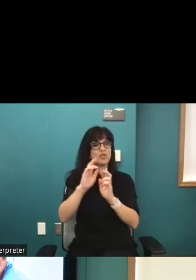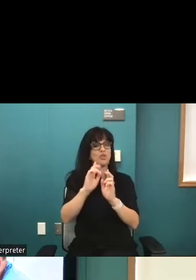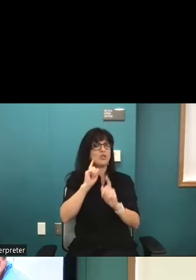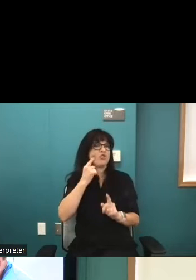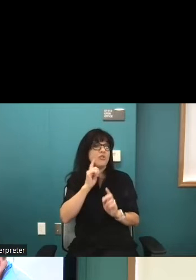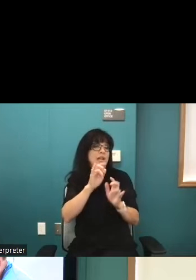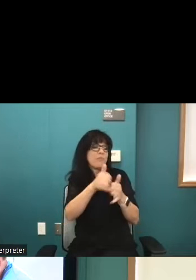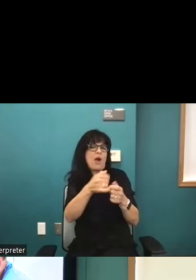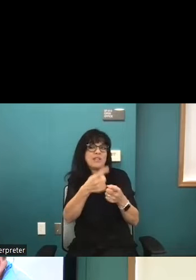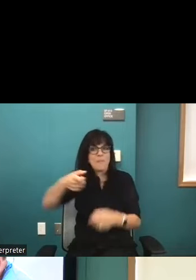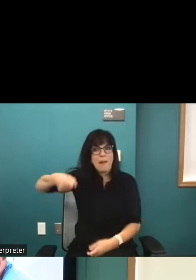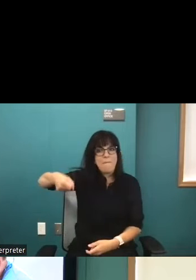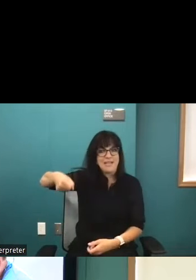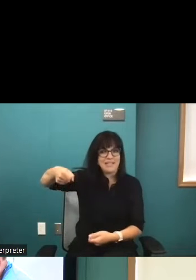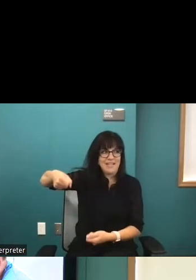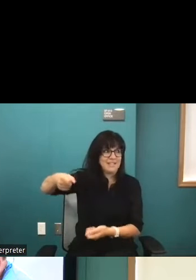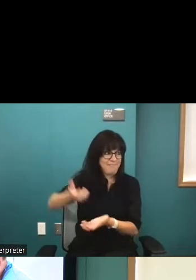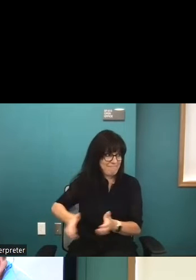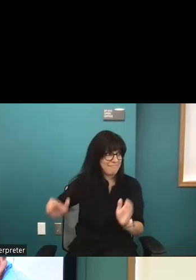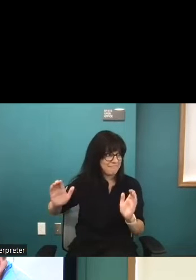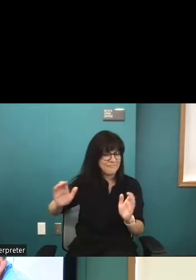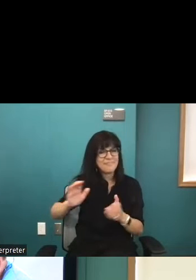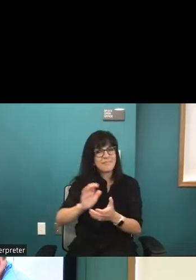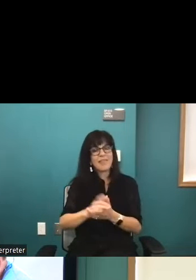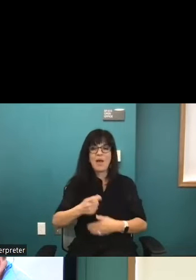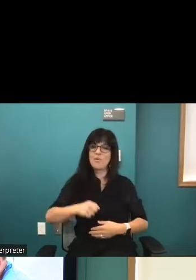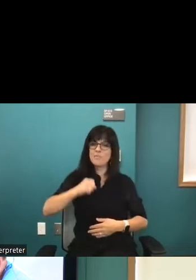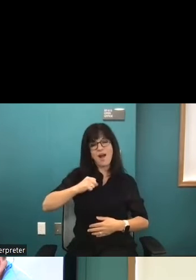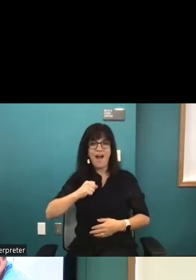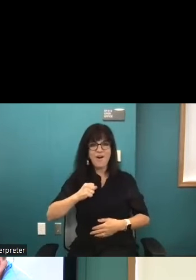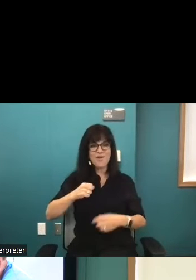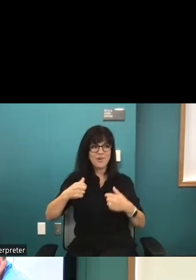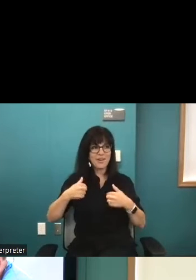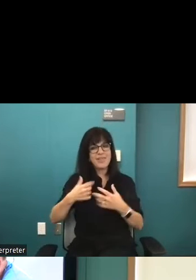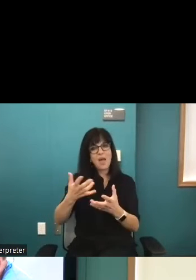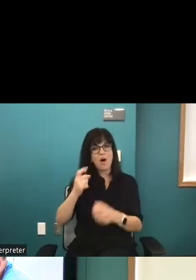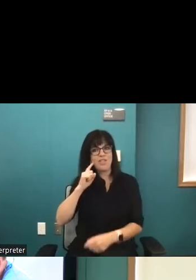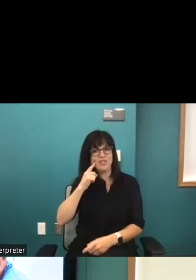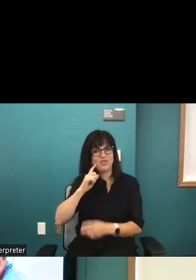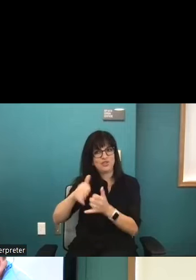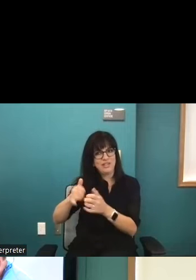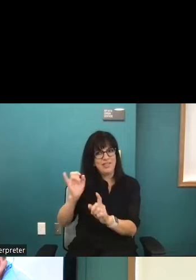Allie's room when that happened. They were quite proud of themselves to get the treat. Yeah, they wanted the treat. Oh,